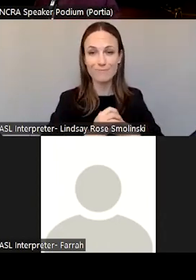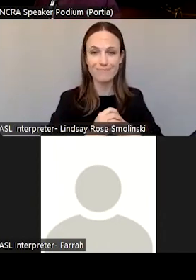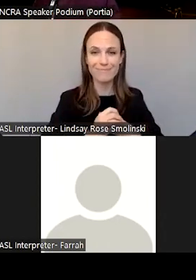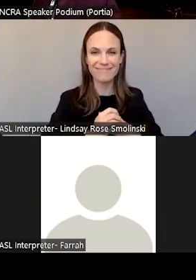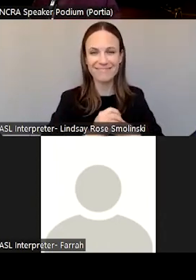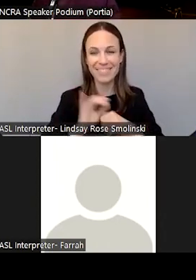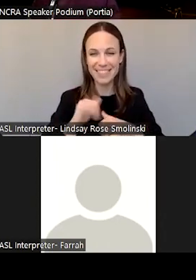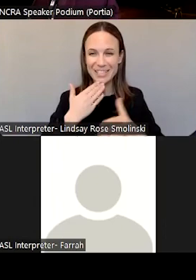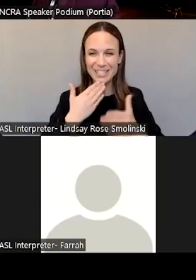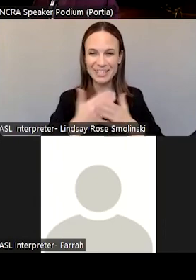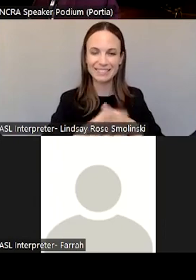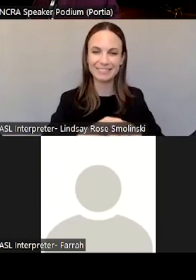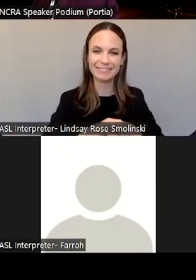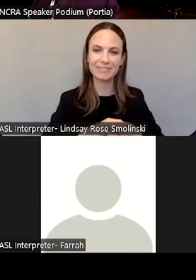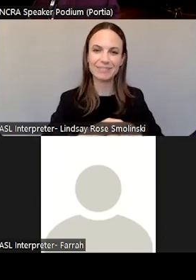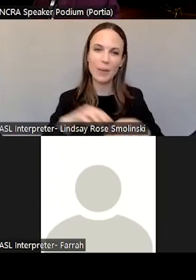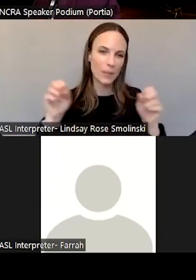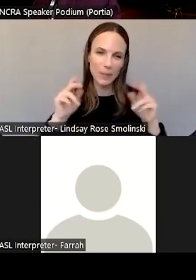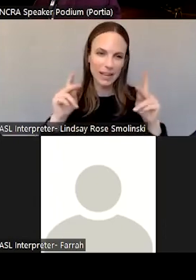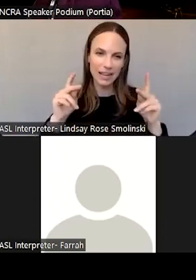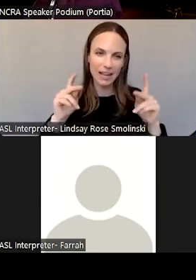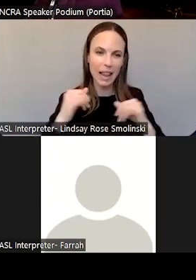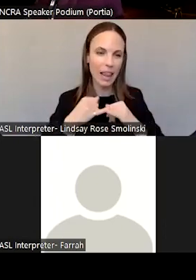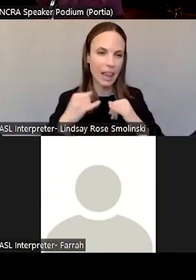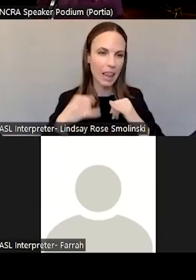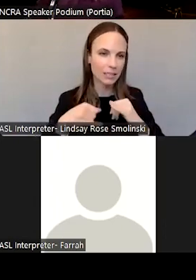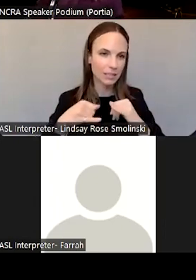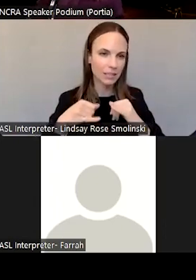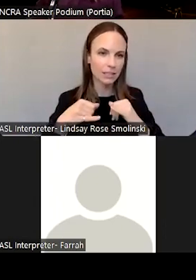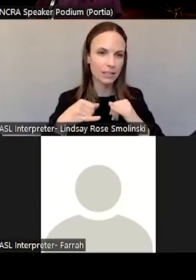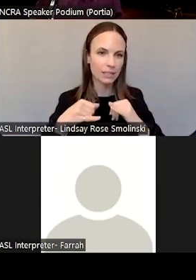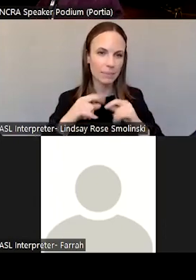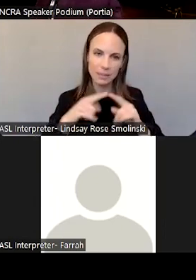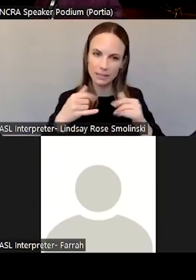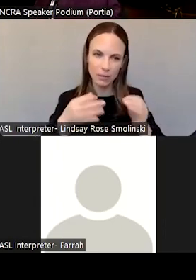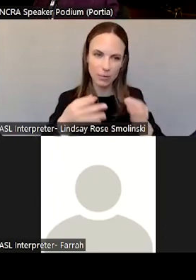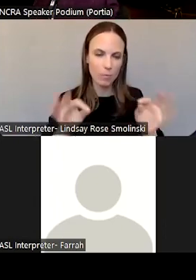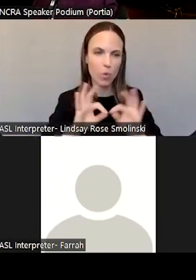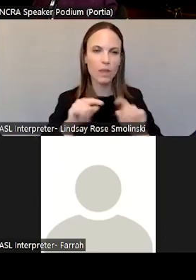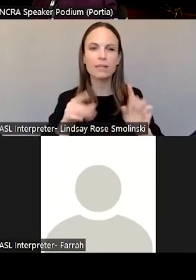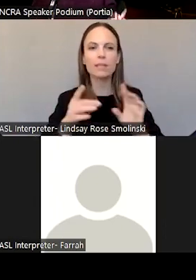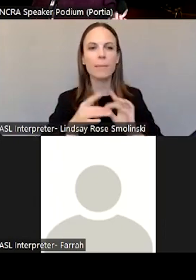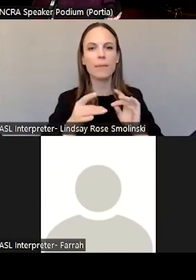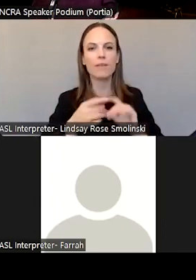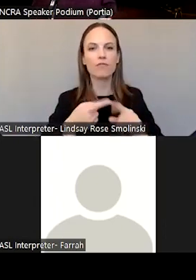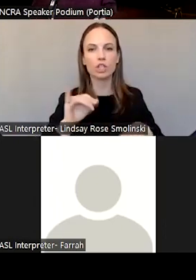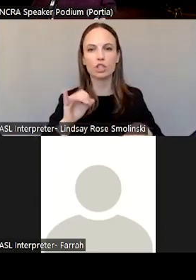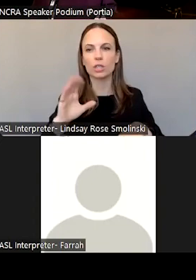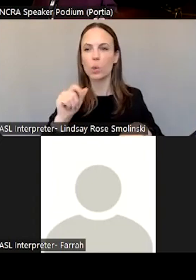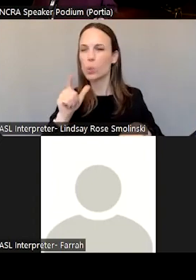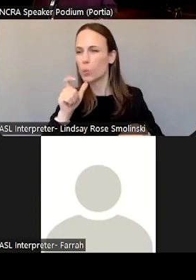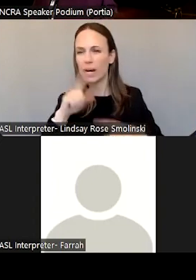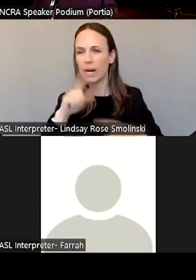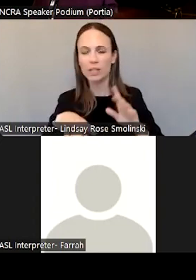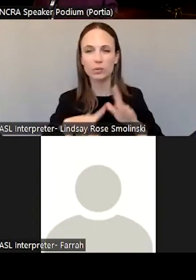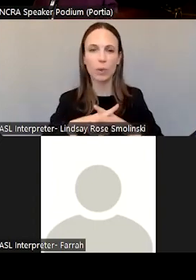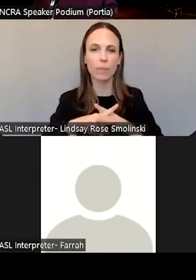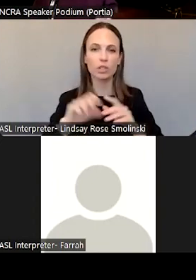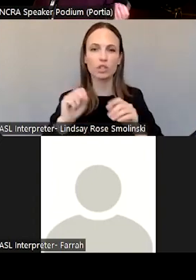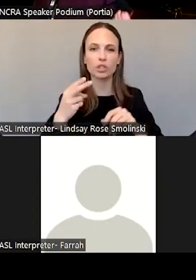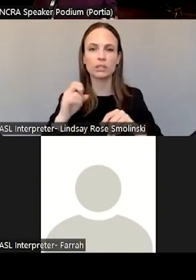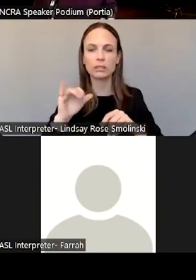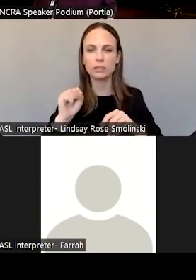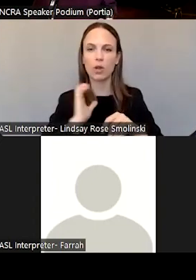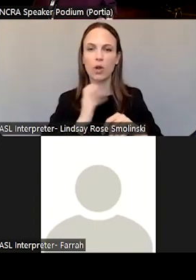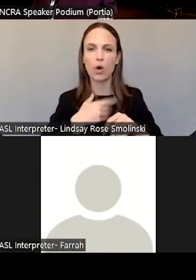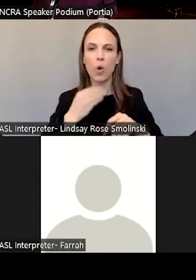good. Okay, last but not least, this is a message from Jessica, who couldn't be here. She is